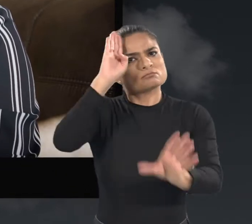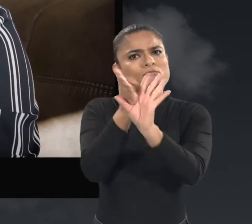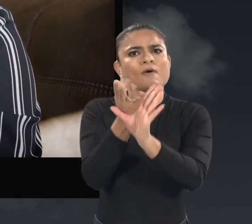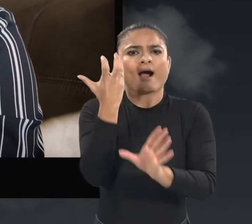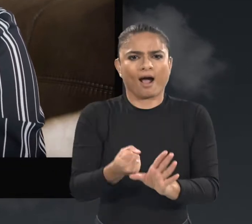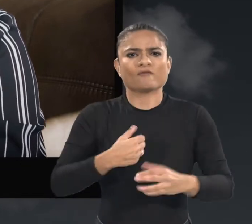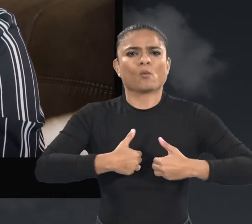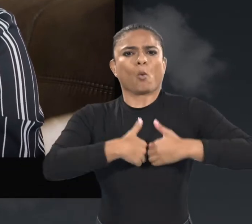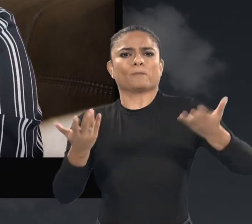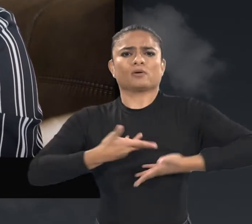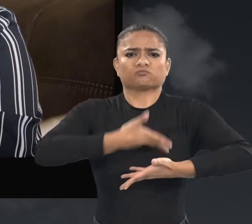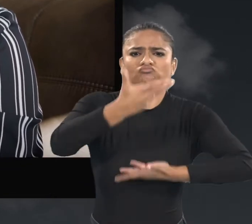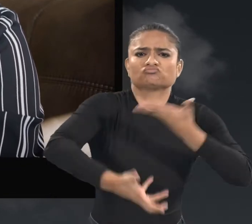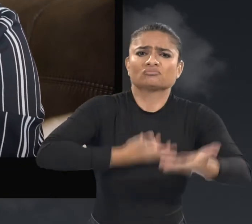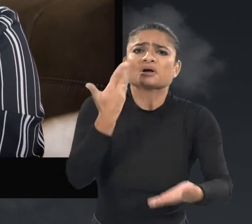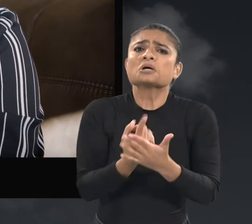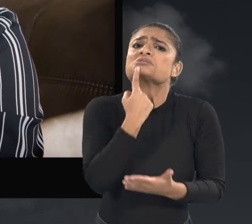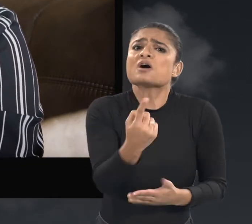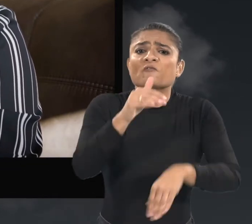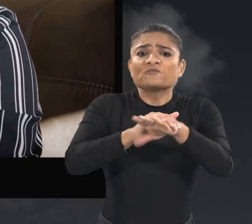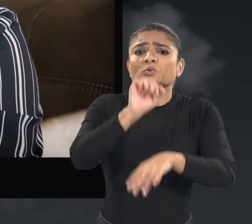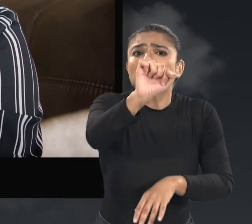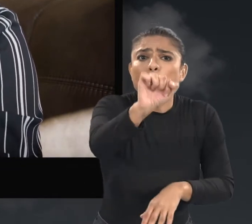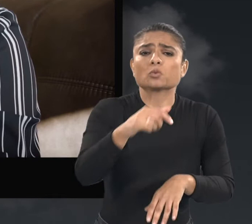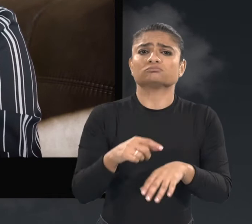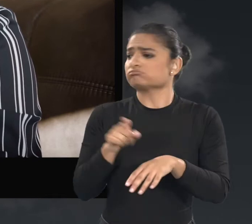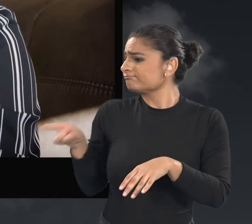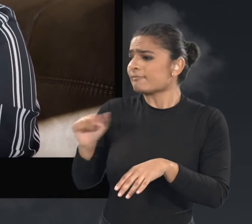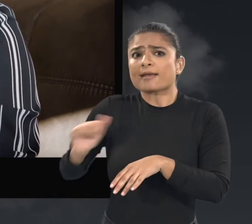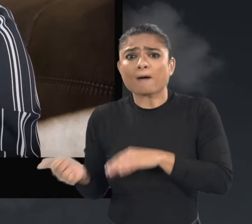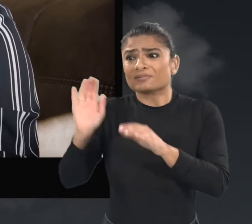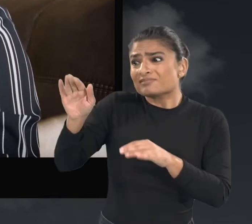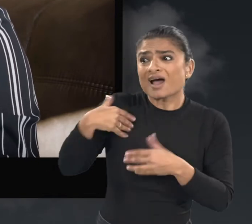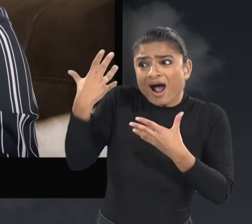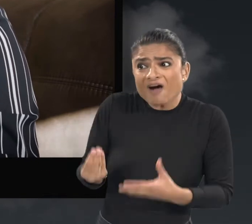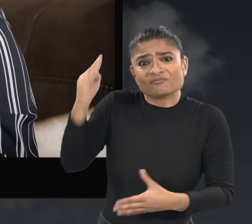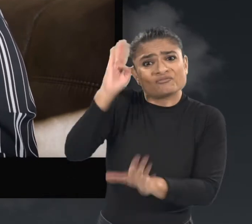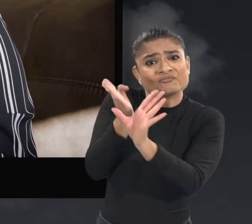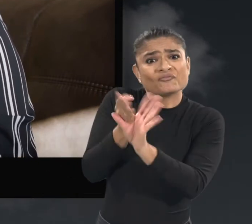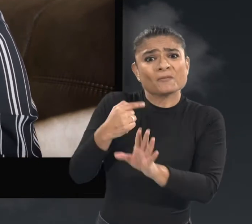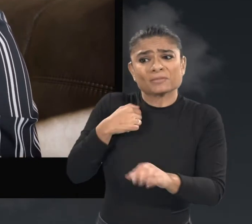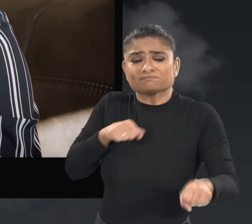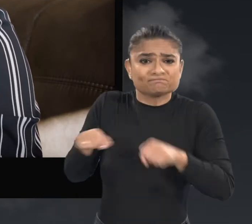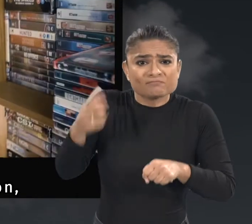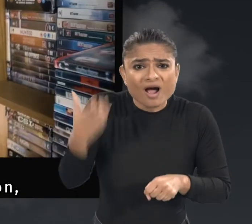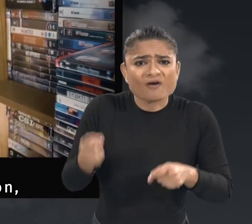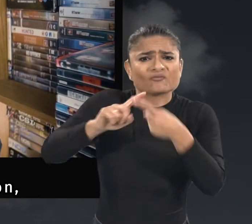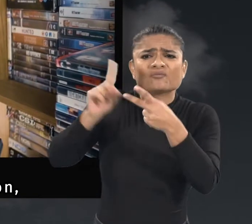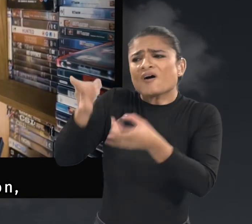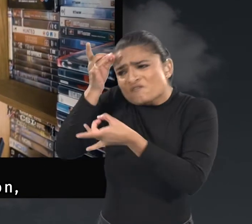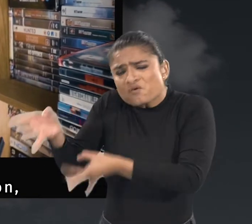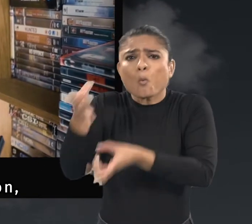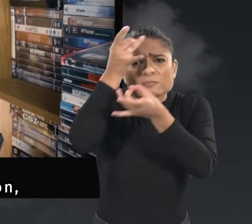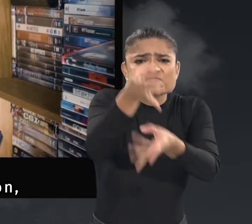Like when you have a flu, you can tell someone, your friend or neighbor, I have flu. It should be that kind of conversation. And I